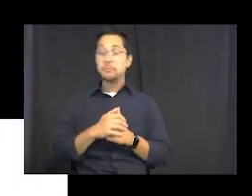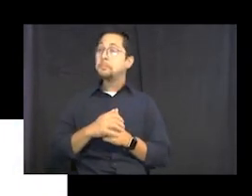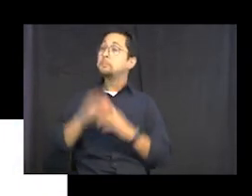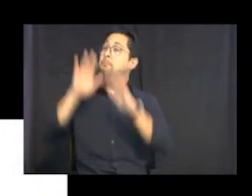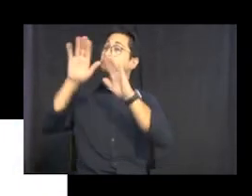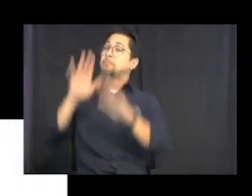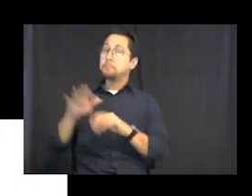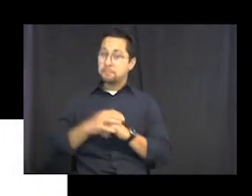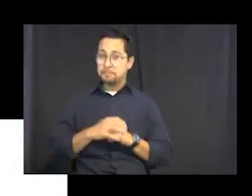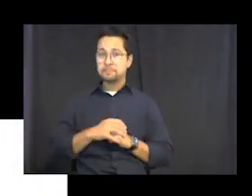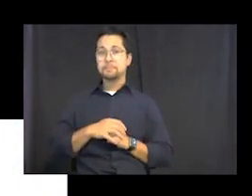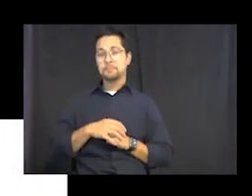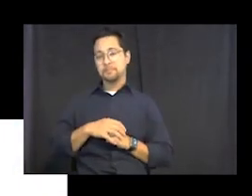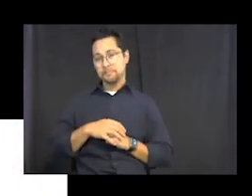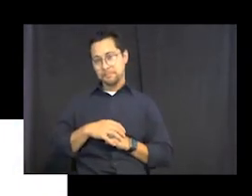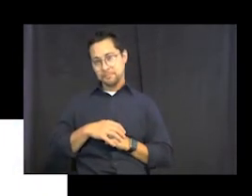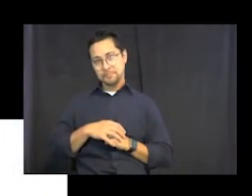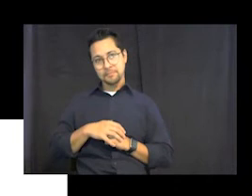Awesome.